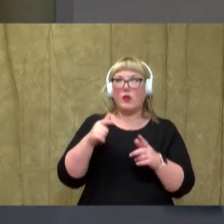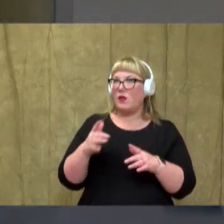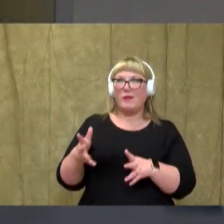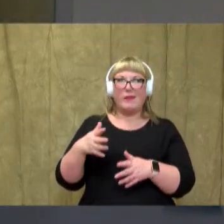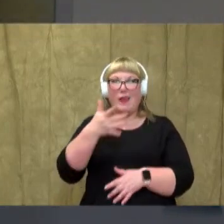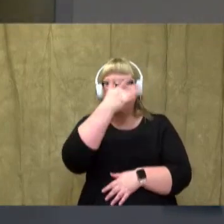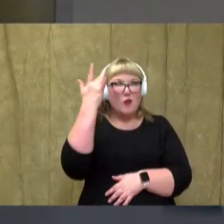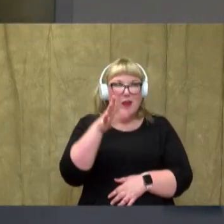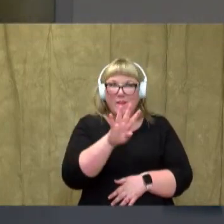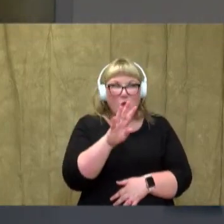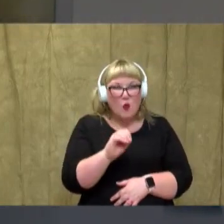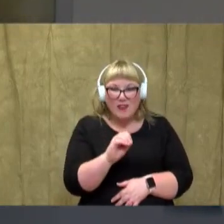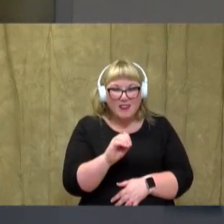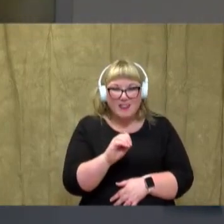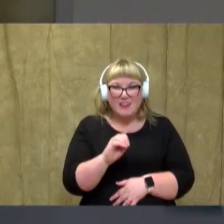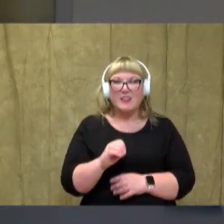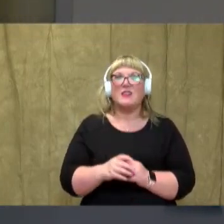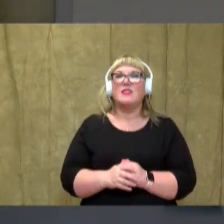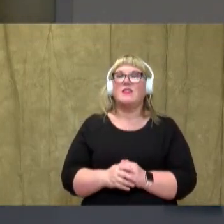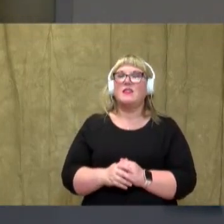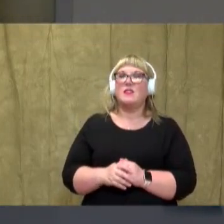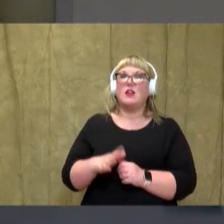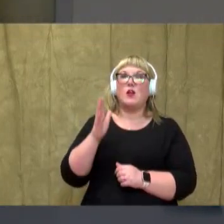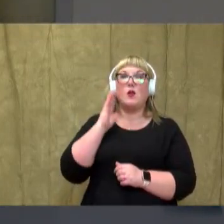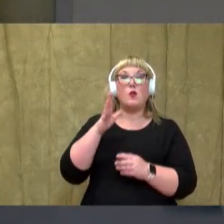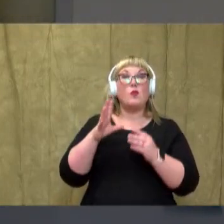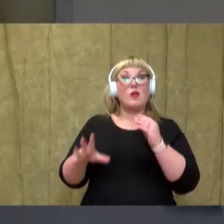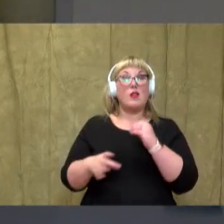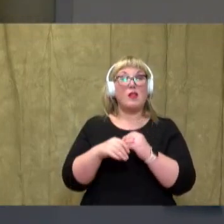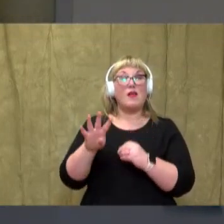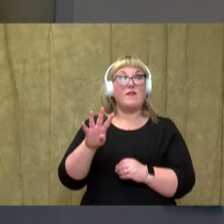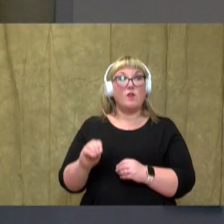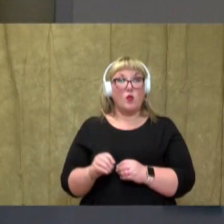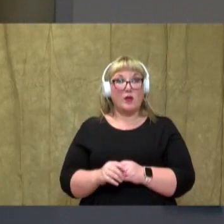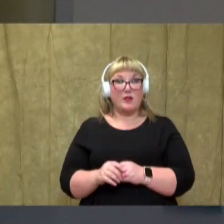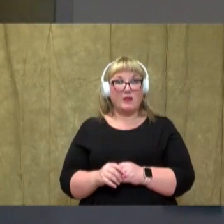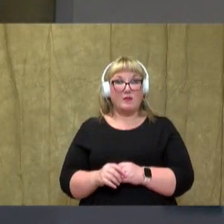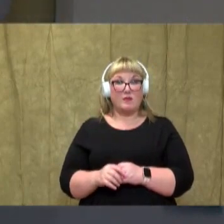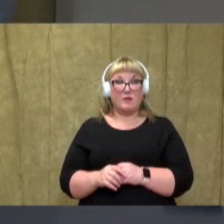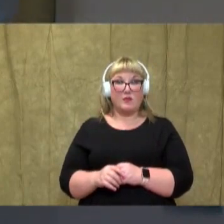40. So we're going to add our 40.